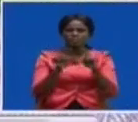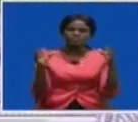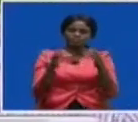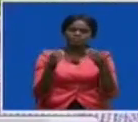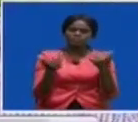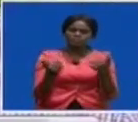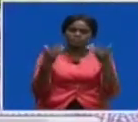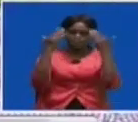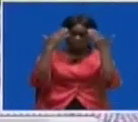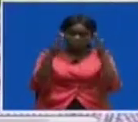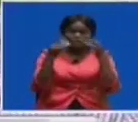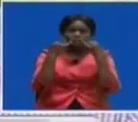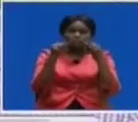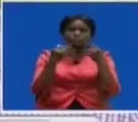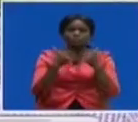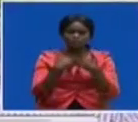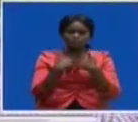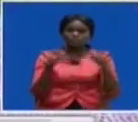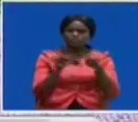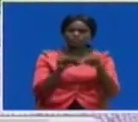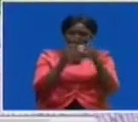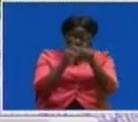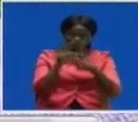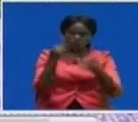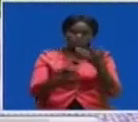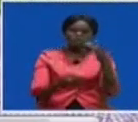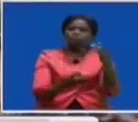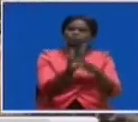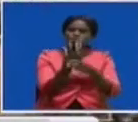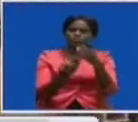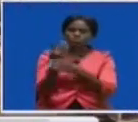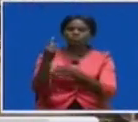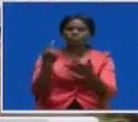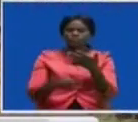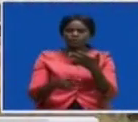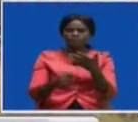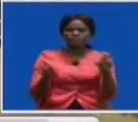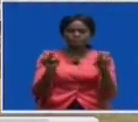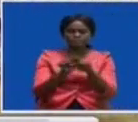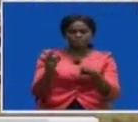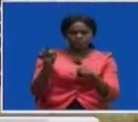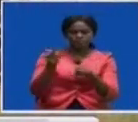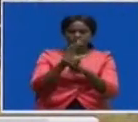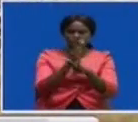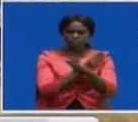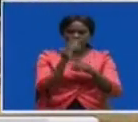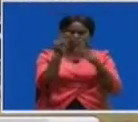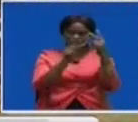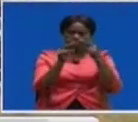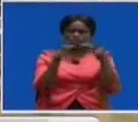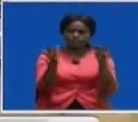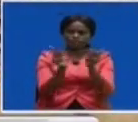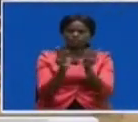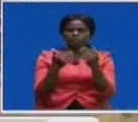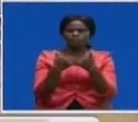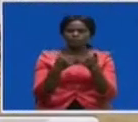are well informed, meaning they are going to decide what type of crop to grow. Earlier, Mrs. Chalikosa had visited a site where